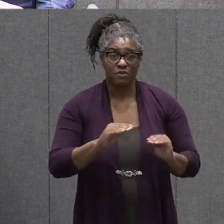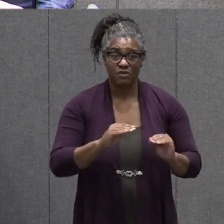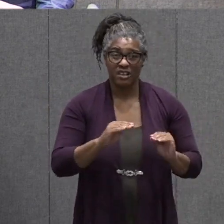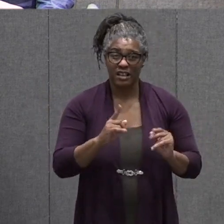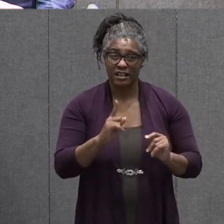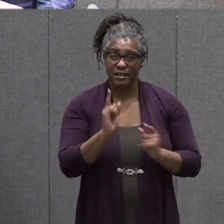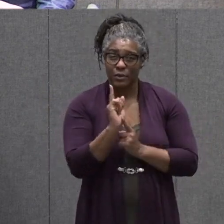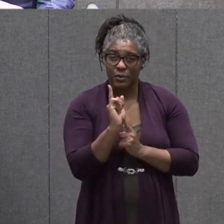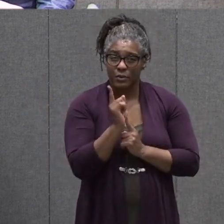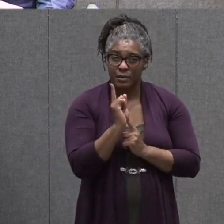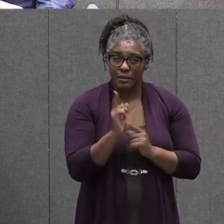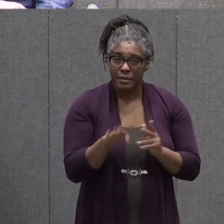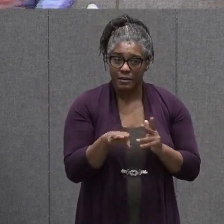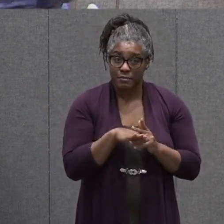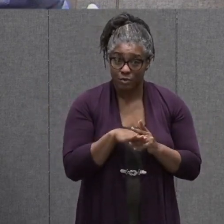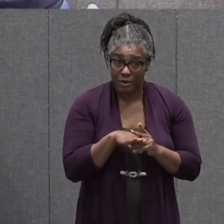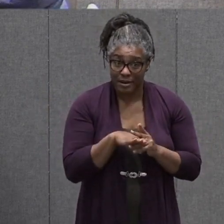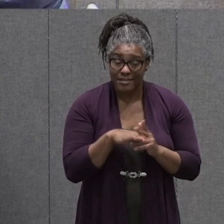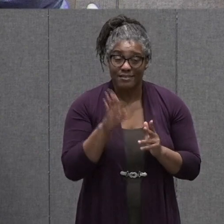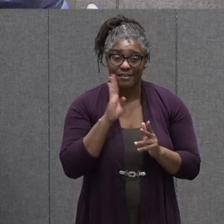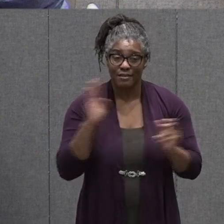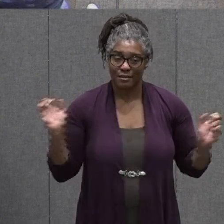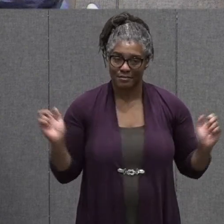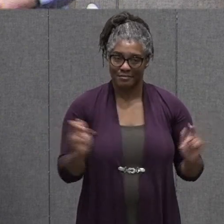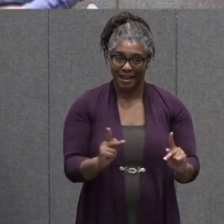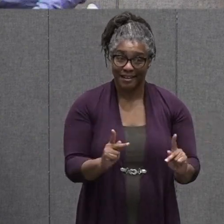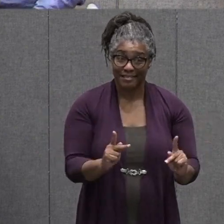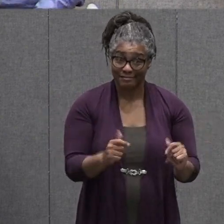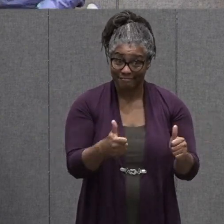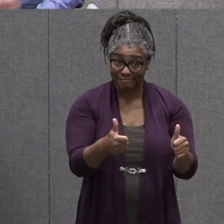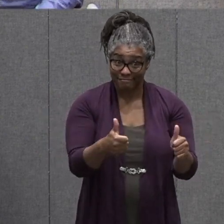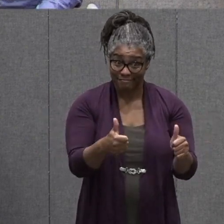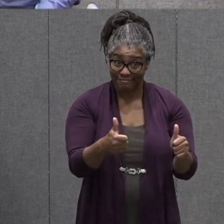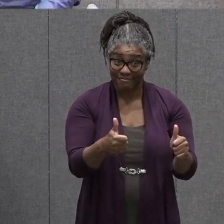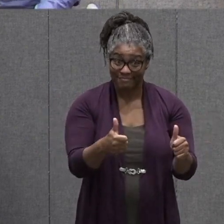right back. Is that cool? Yeah, that's great. Awesome. Yeah.